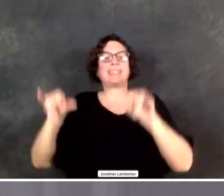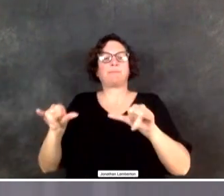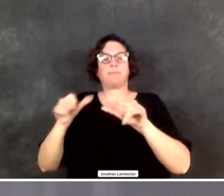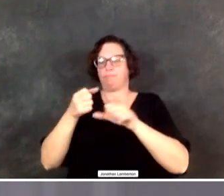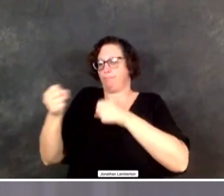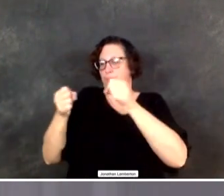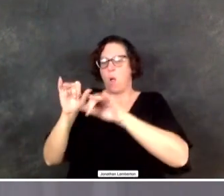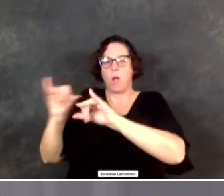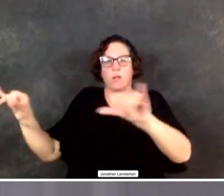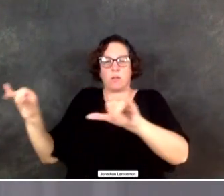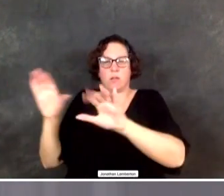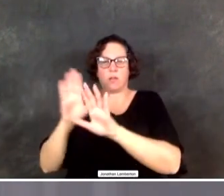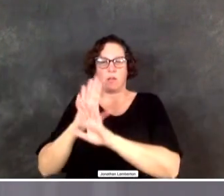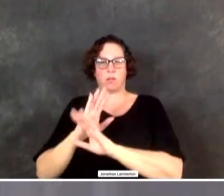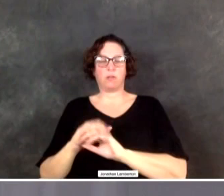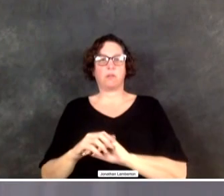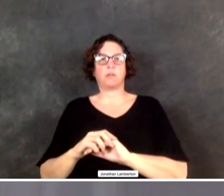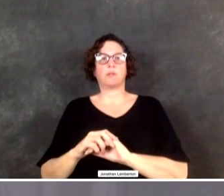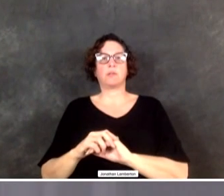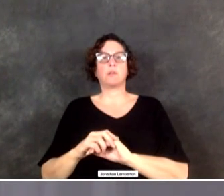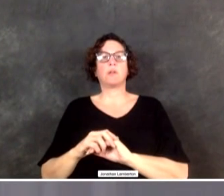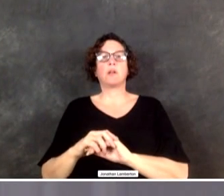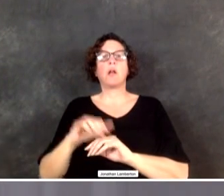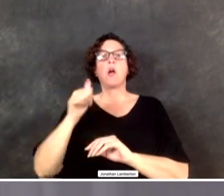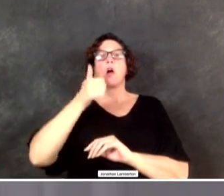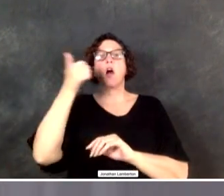in families with children or families where